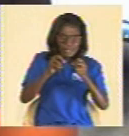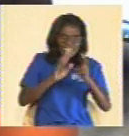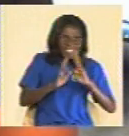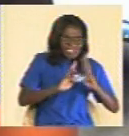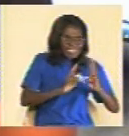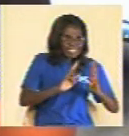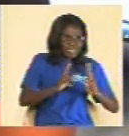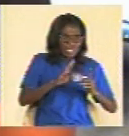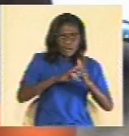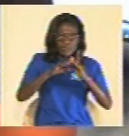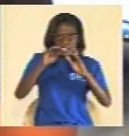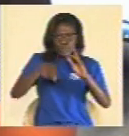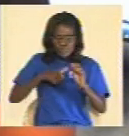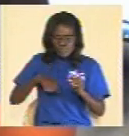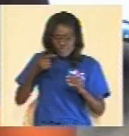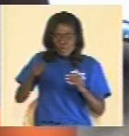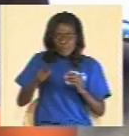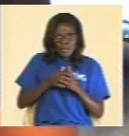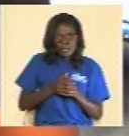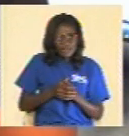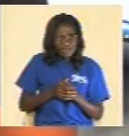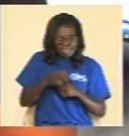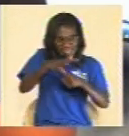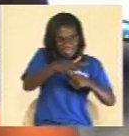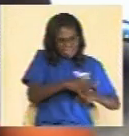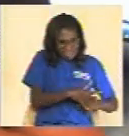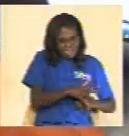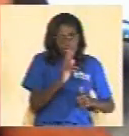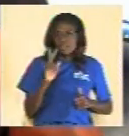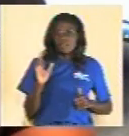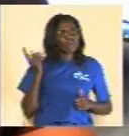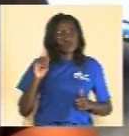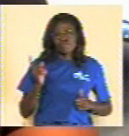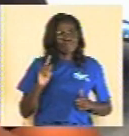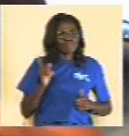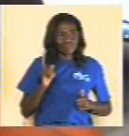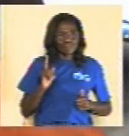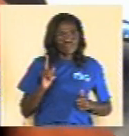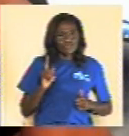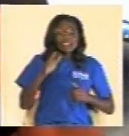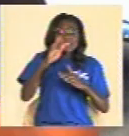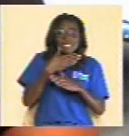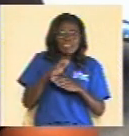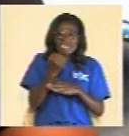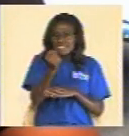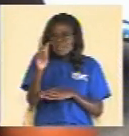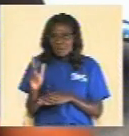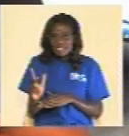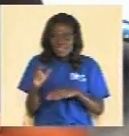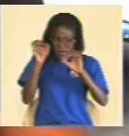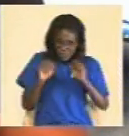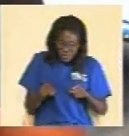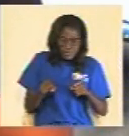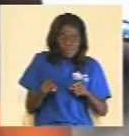meetings. So we must not stigmatize the person which is on treatment, because any one of us